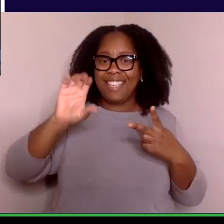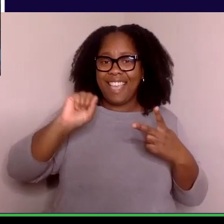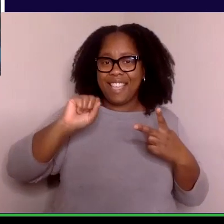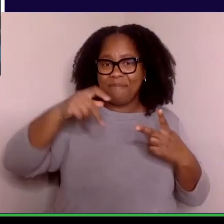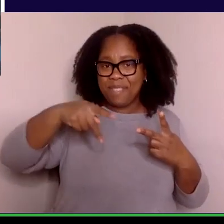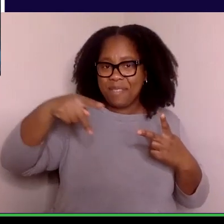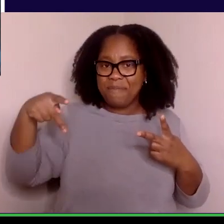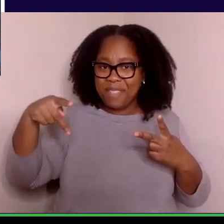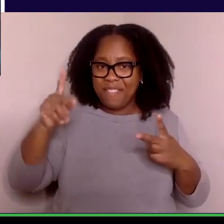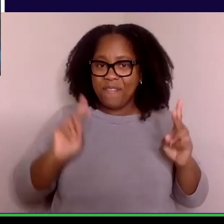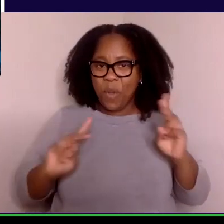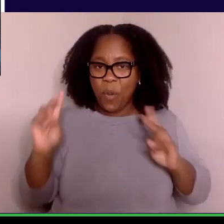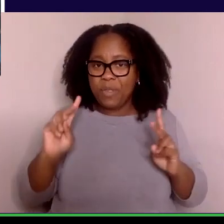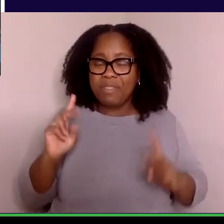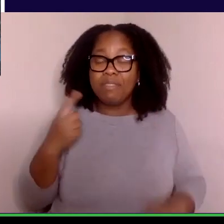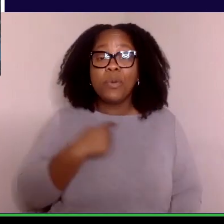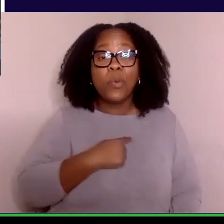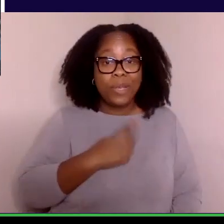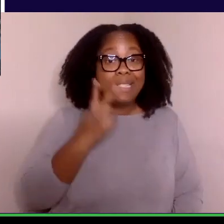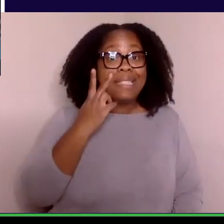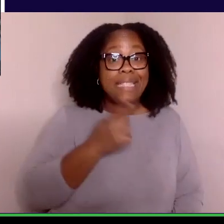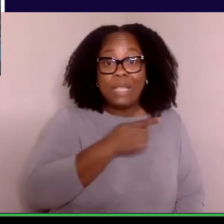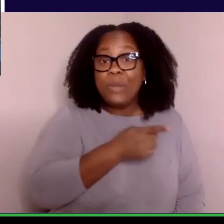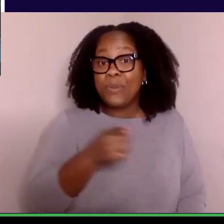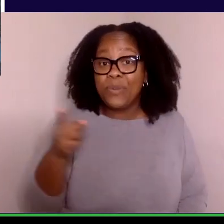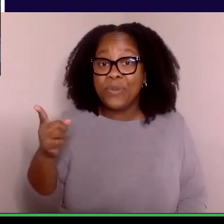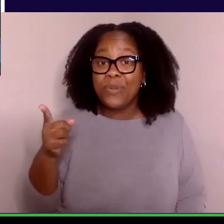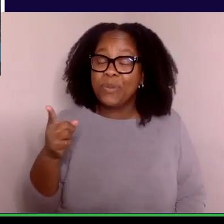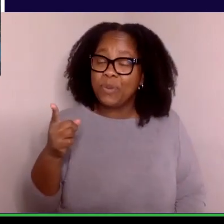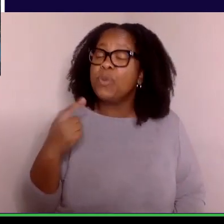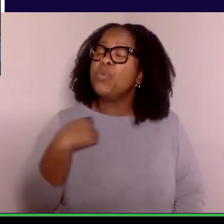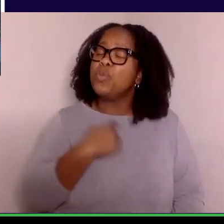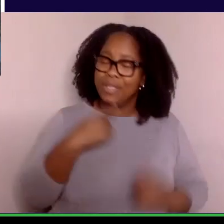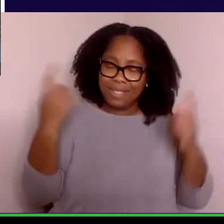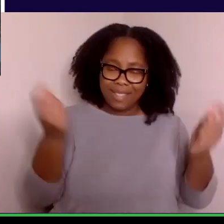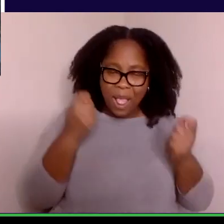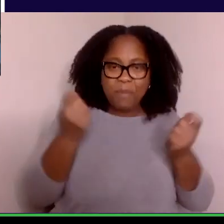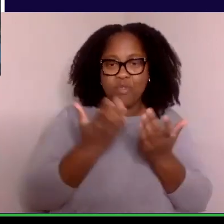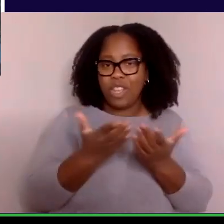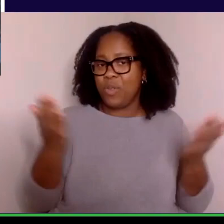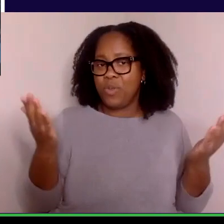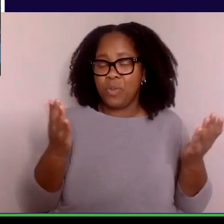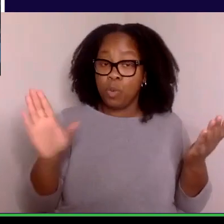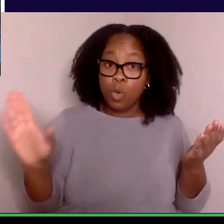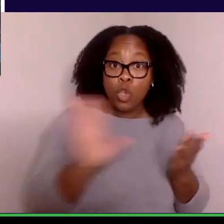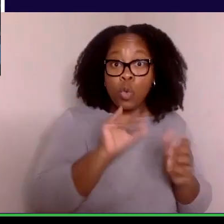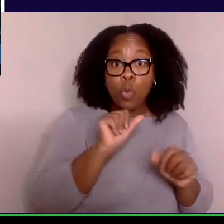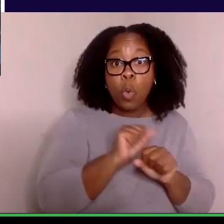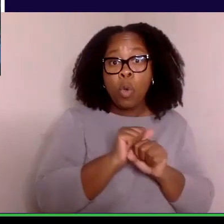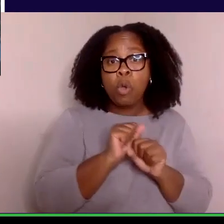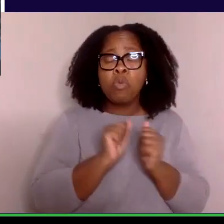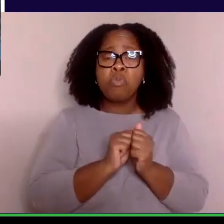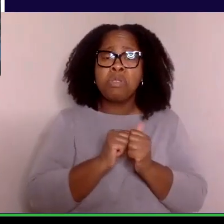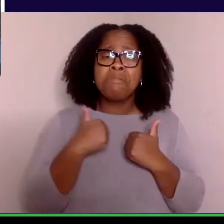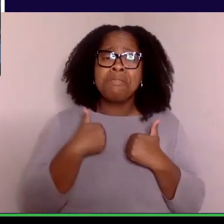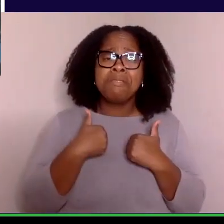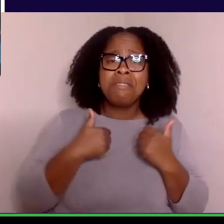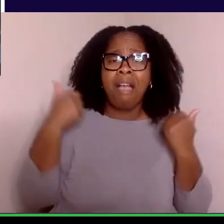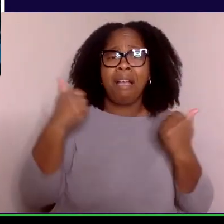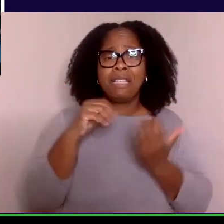folks. We see you and we celebrate you. The work you do with our youngest learners